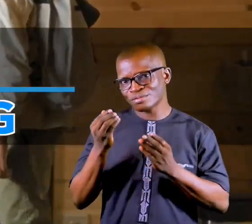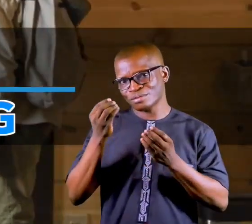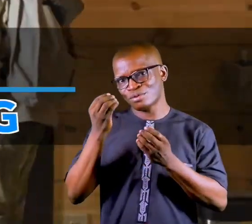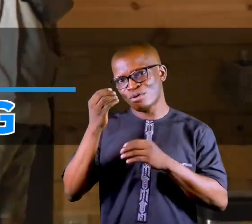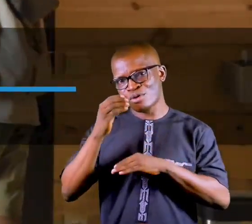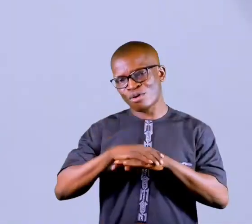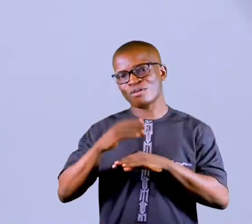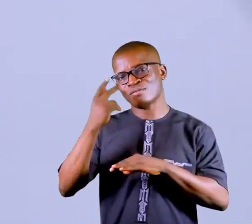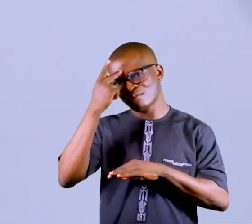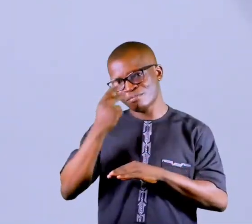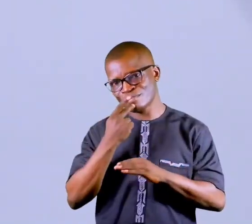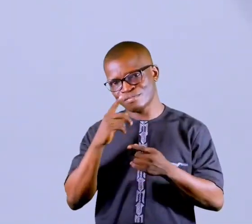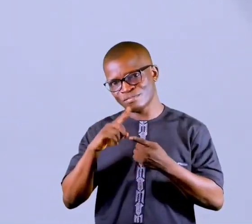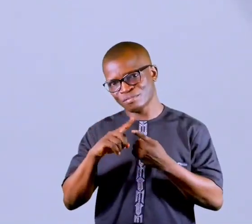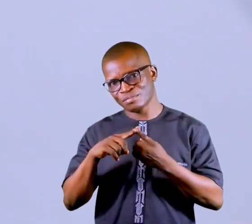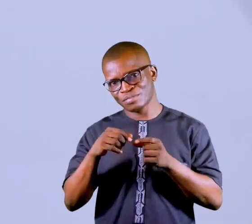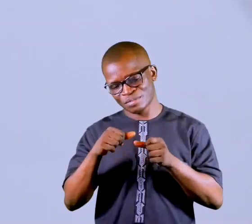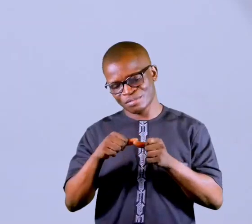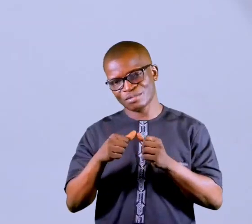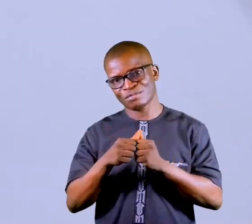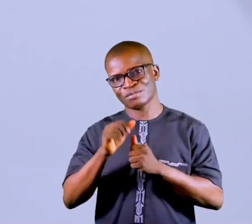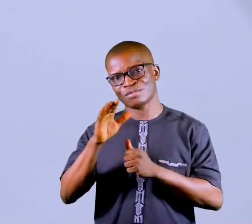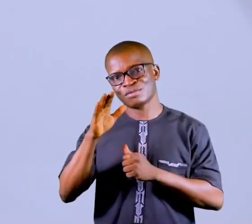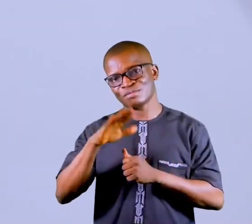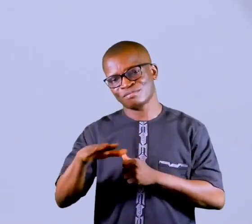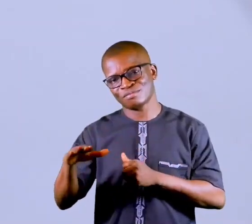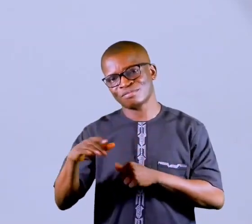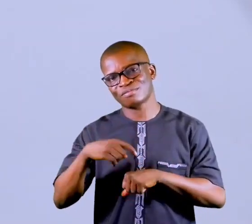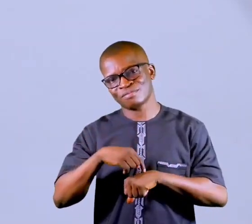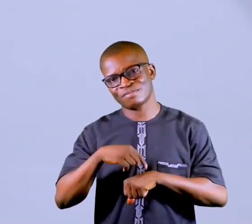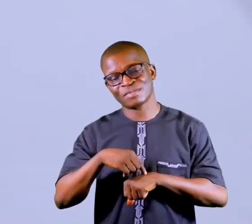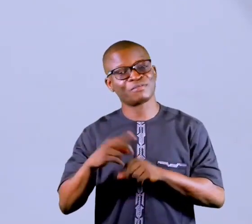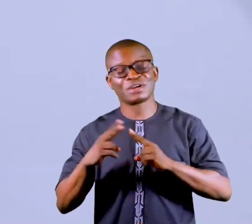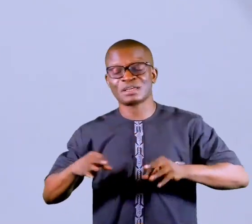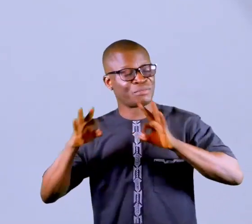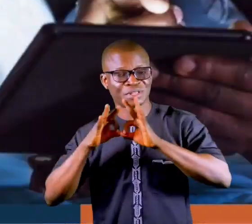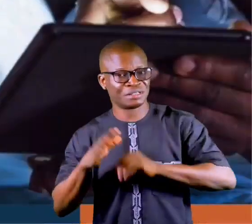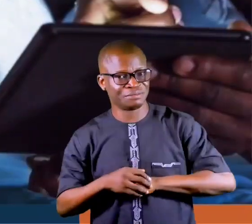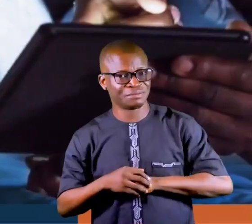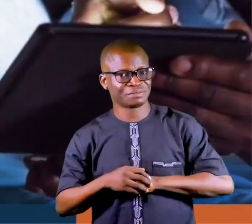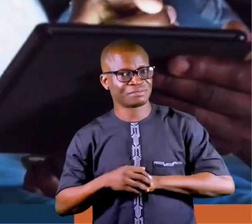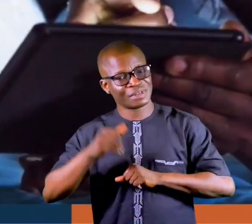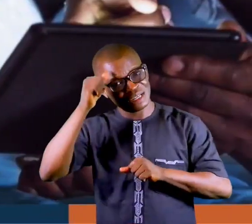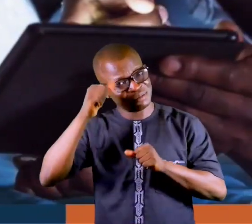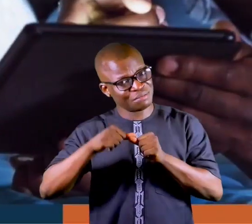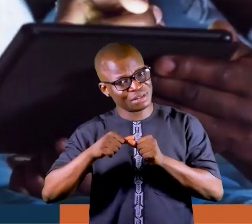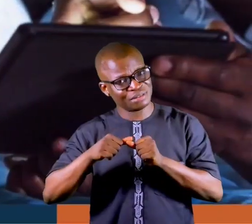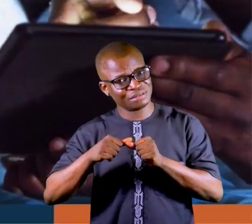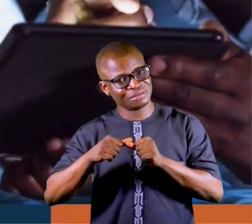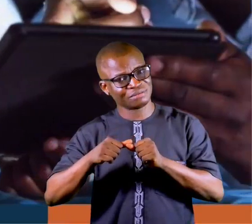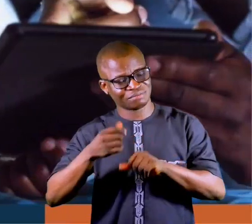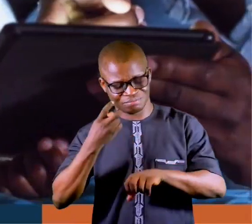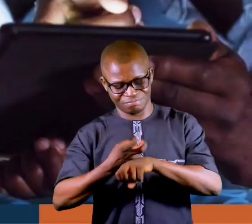parenting. Spend one-on-one time with your child. I think it's so important, and it can be very